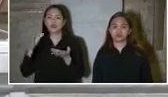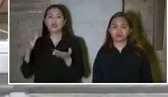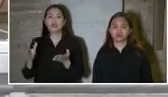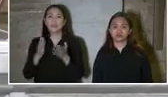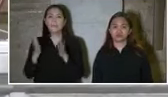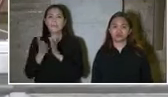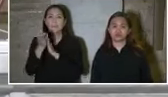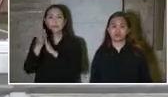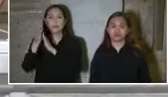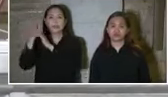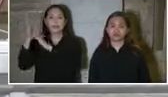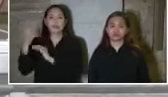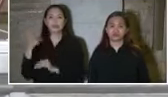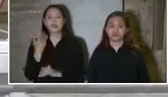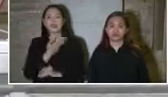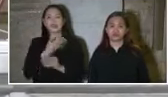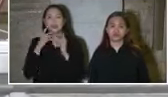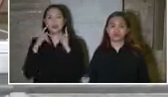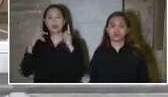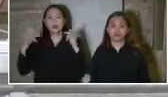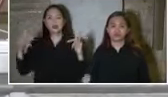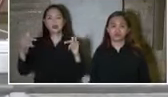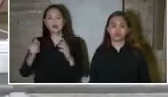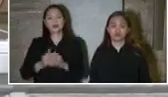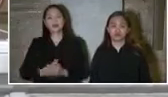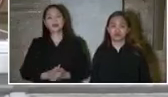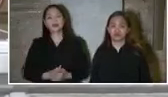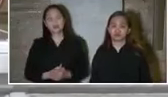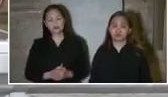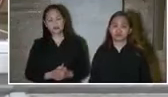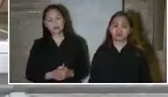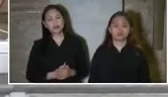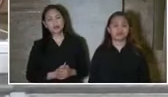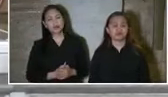praise as we acclaim.